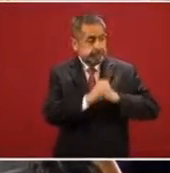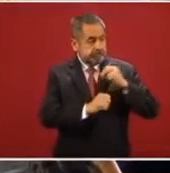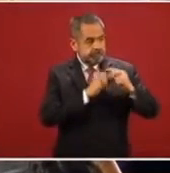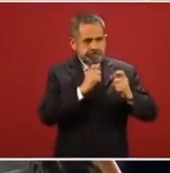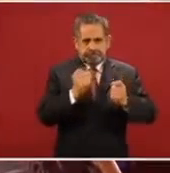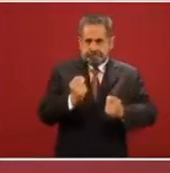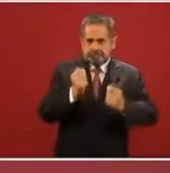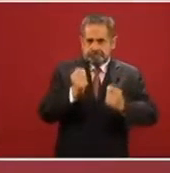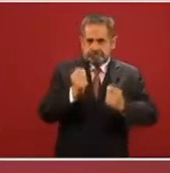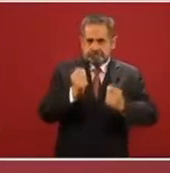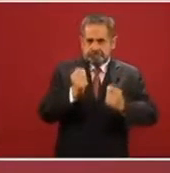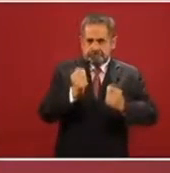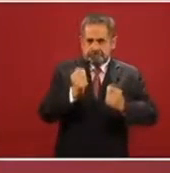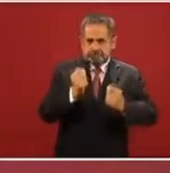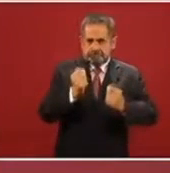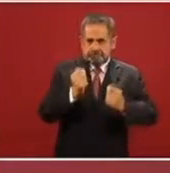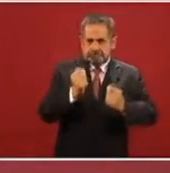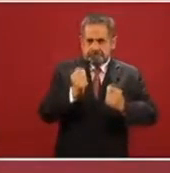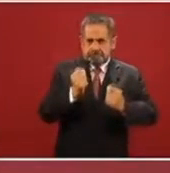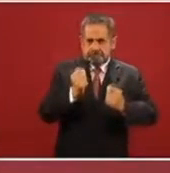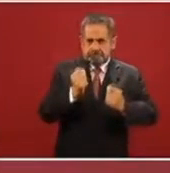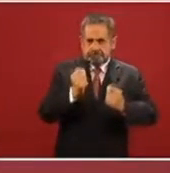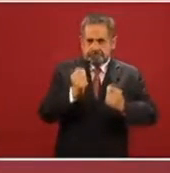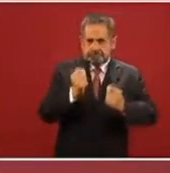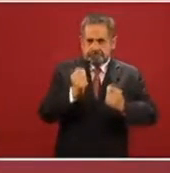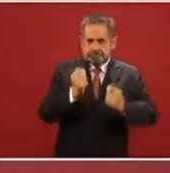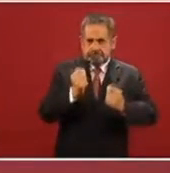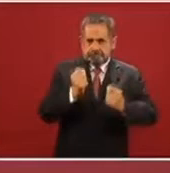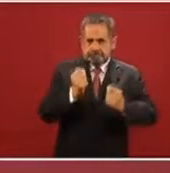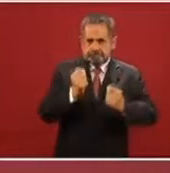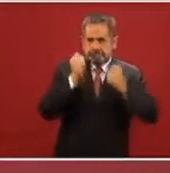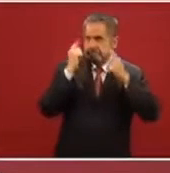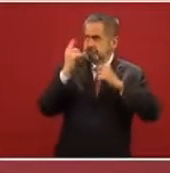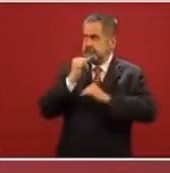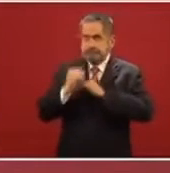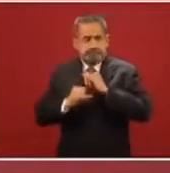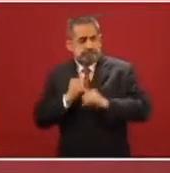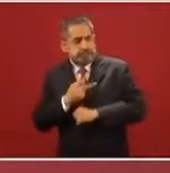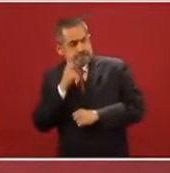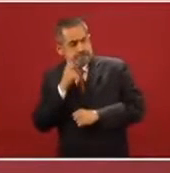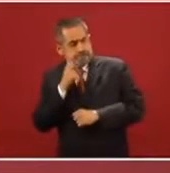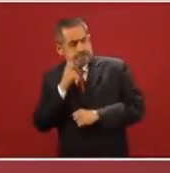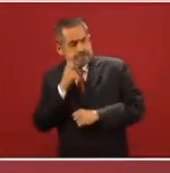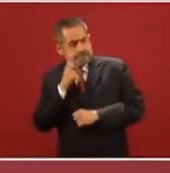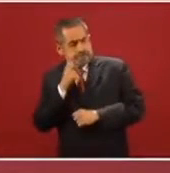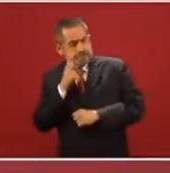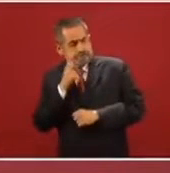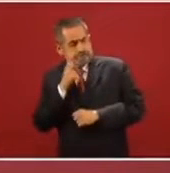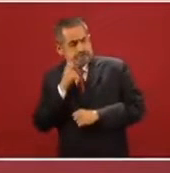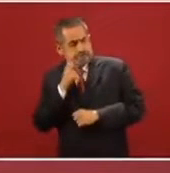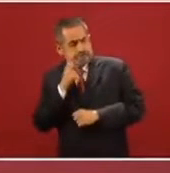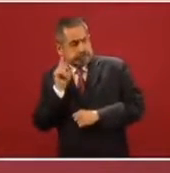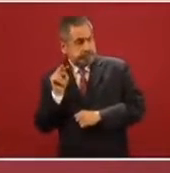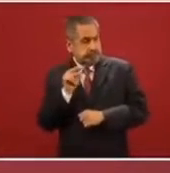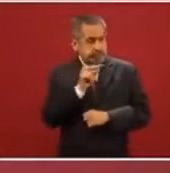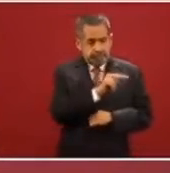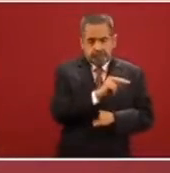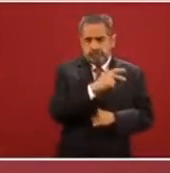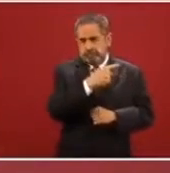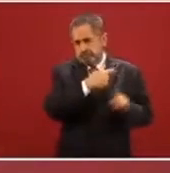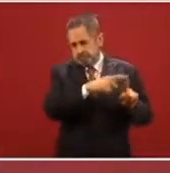prestigio internacional of international prestige y también nacional, and also national,